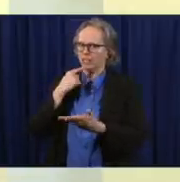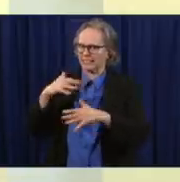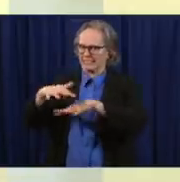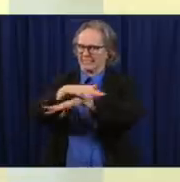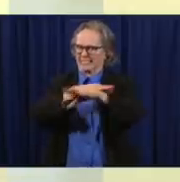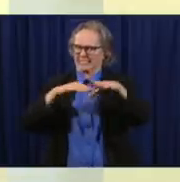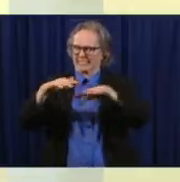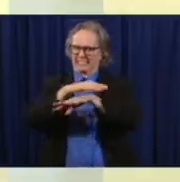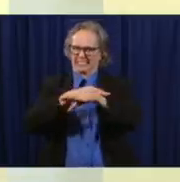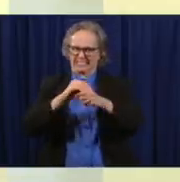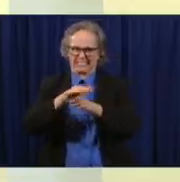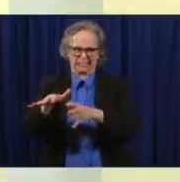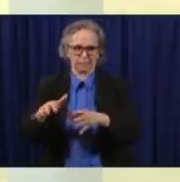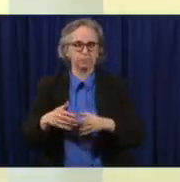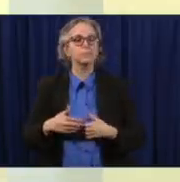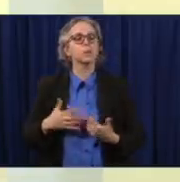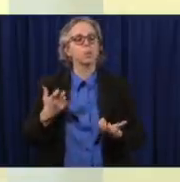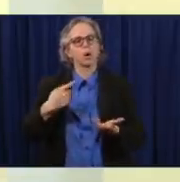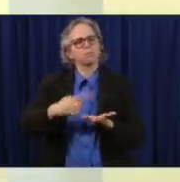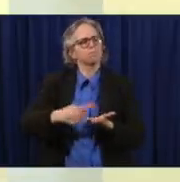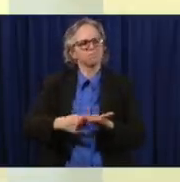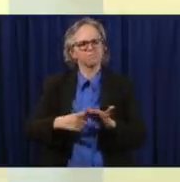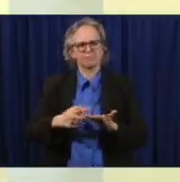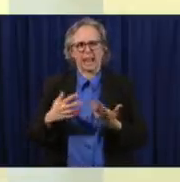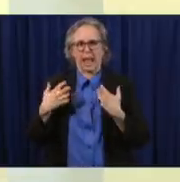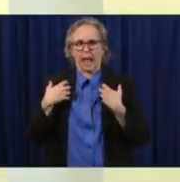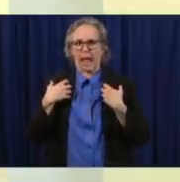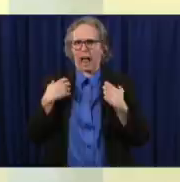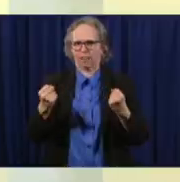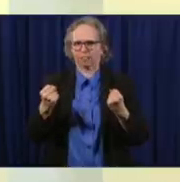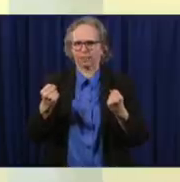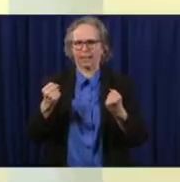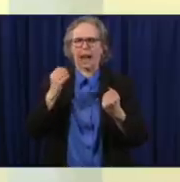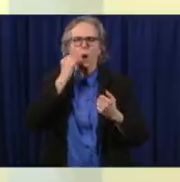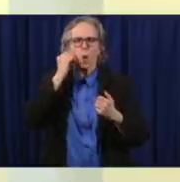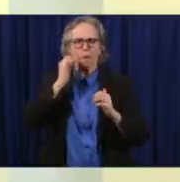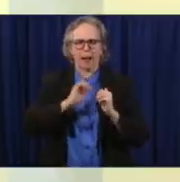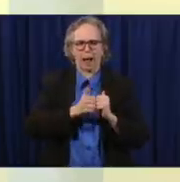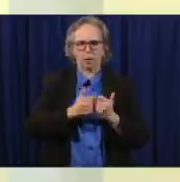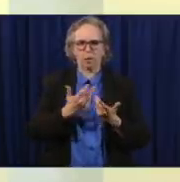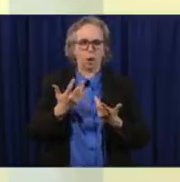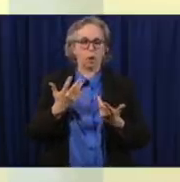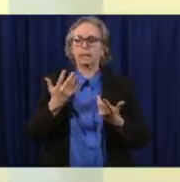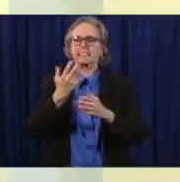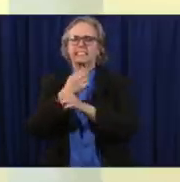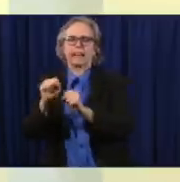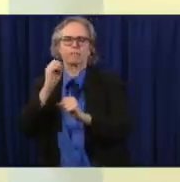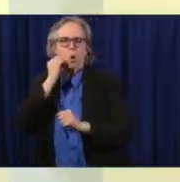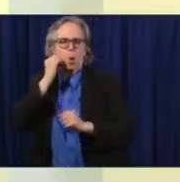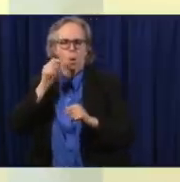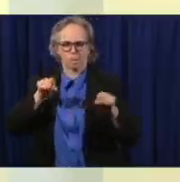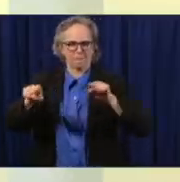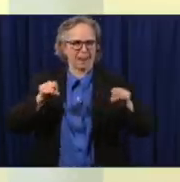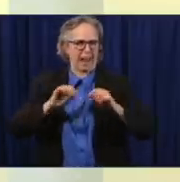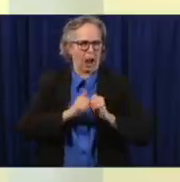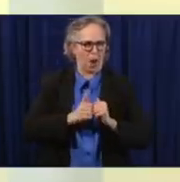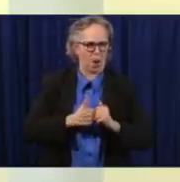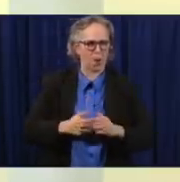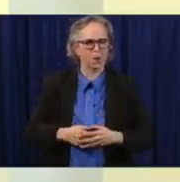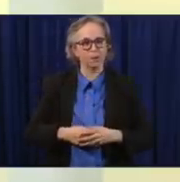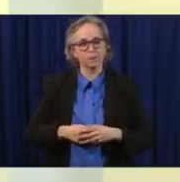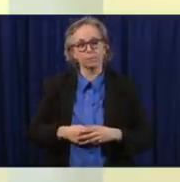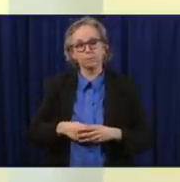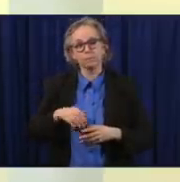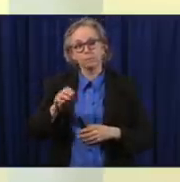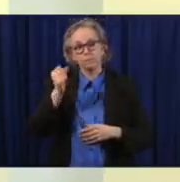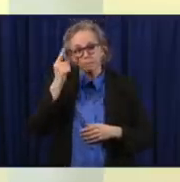at home. I just want us to use that judgment where we can, and when we do have options, to keep most